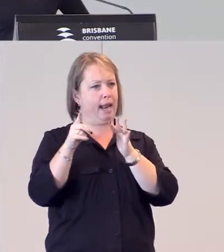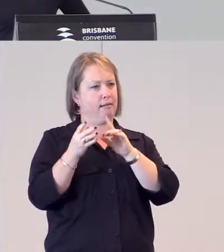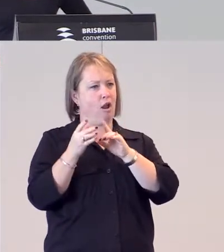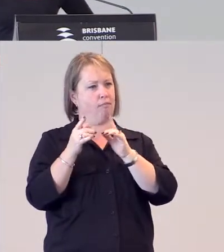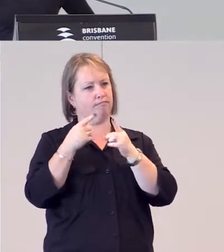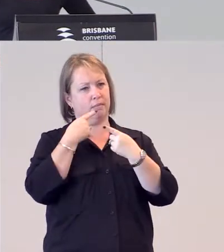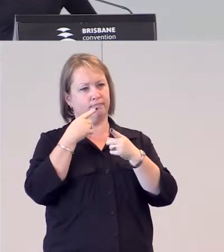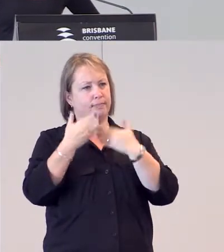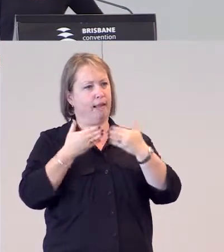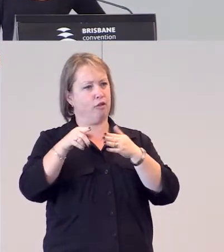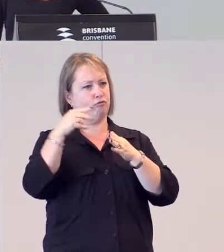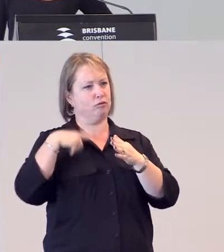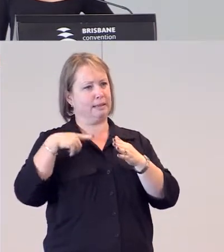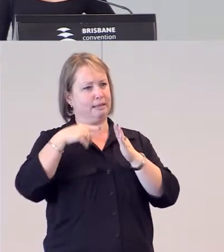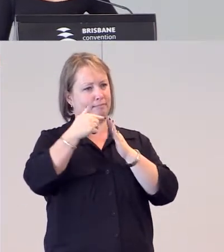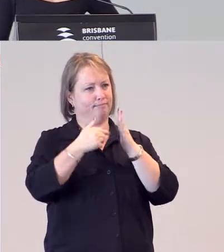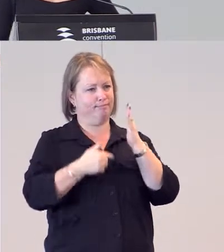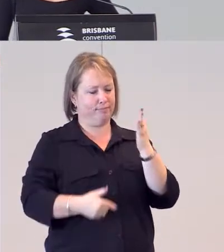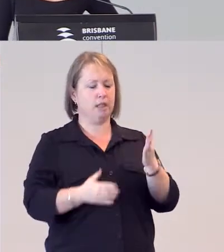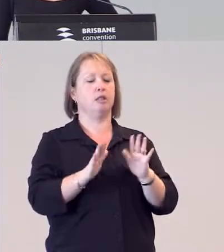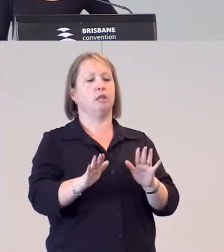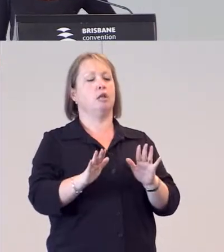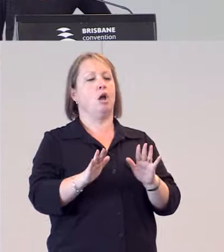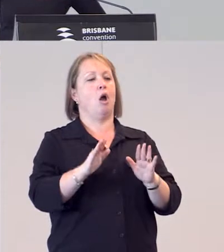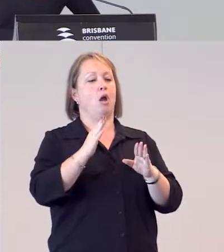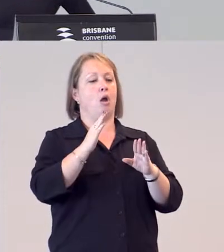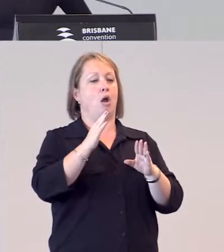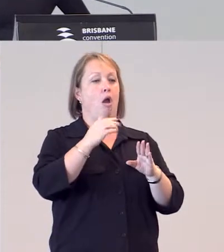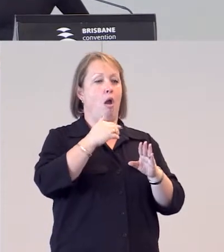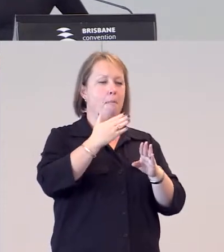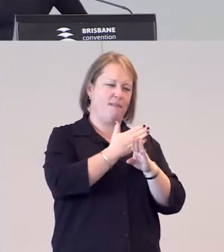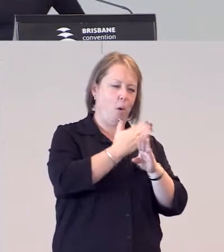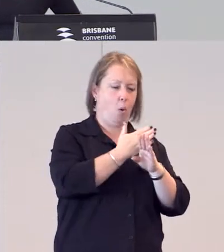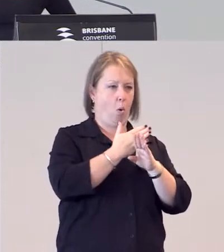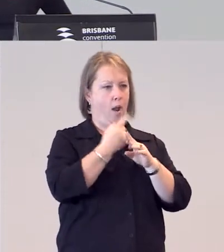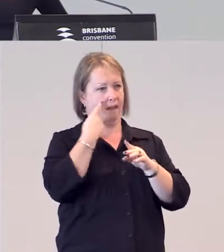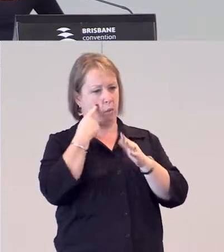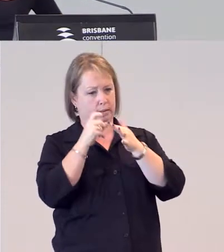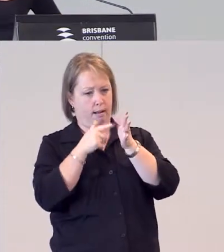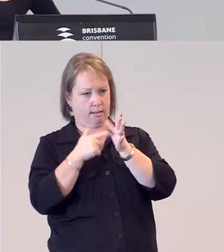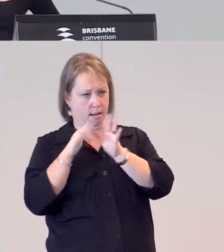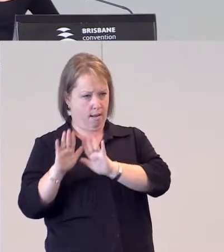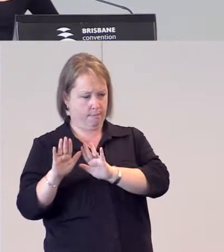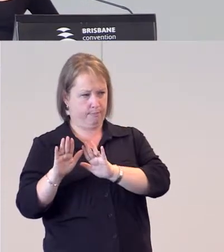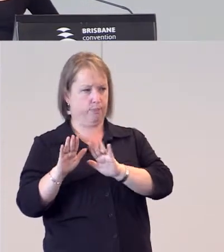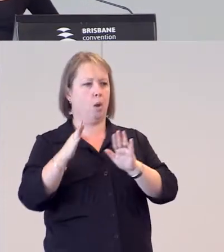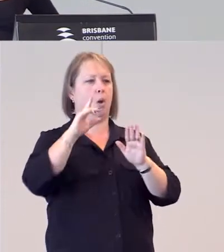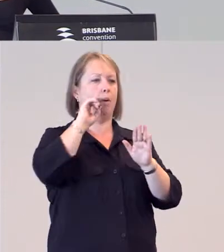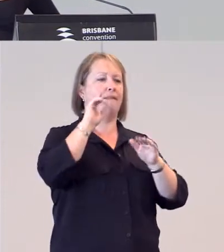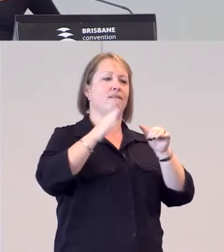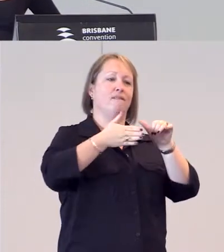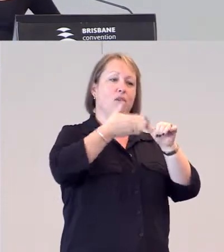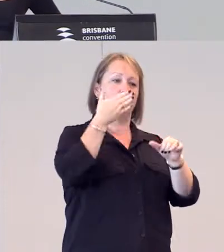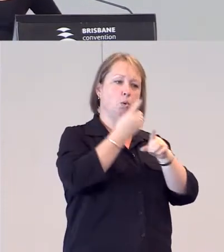So what I'm going to talk about before we get into the data is where that data sits